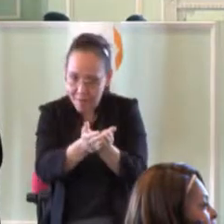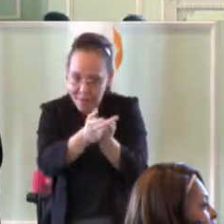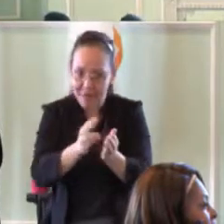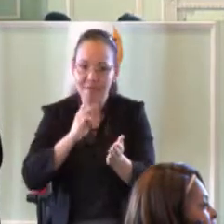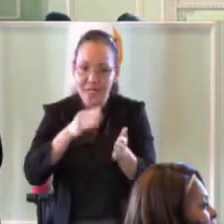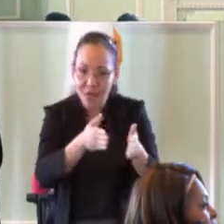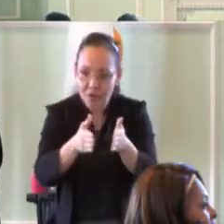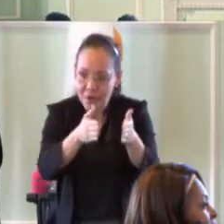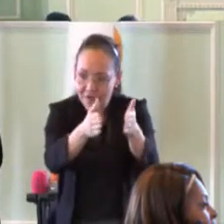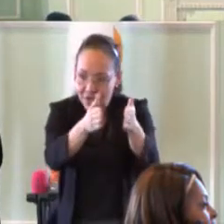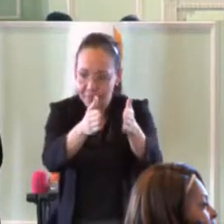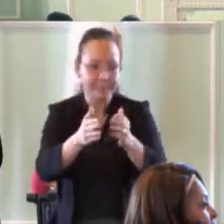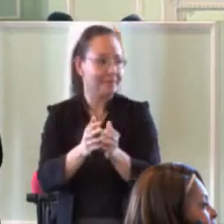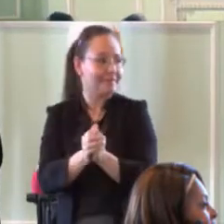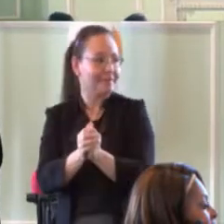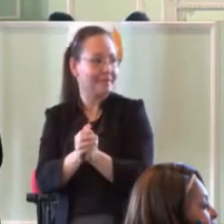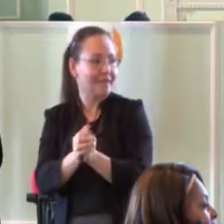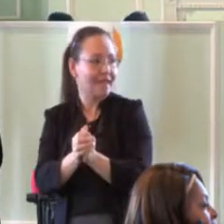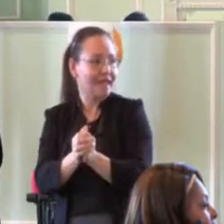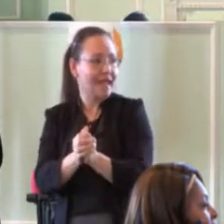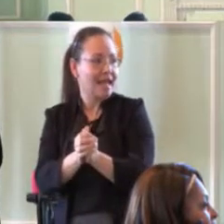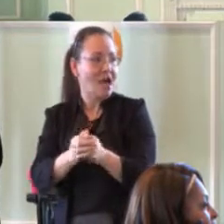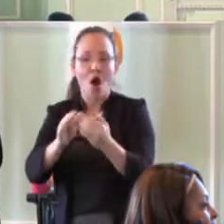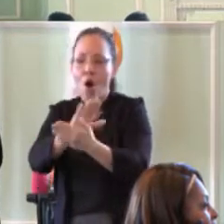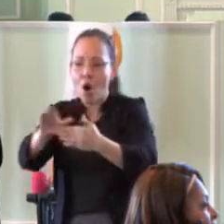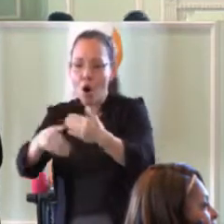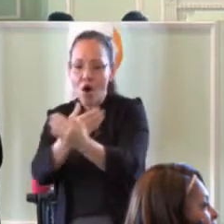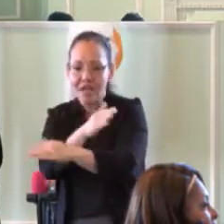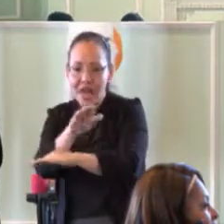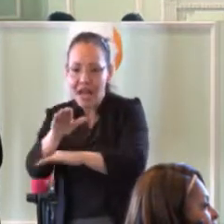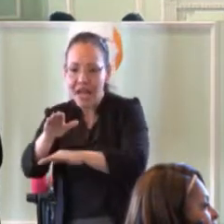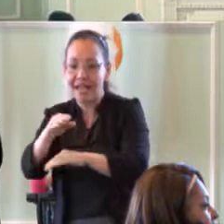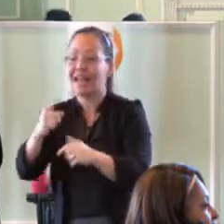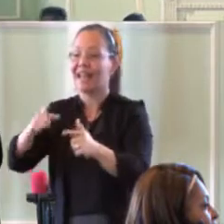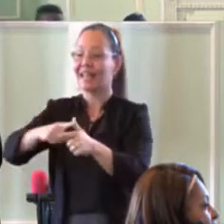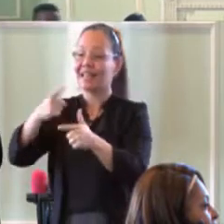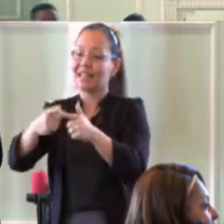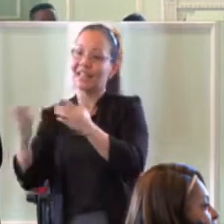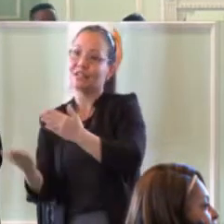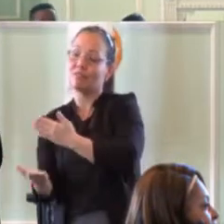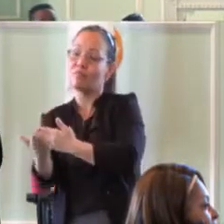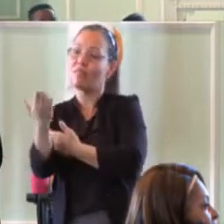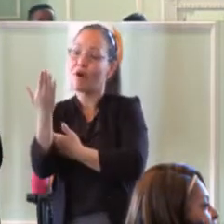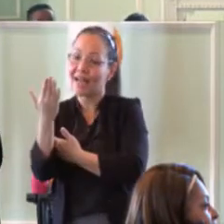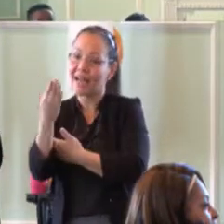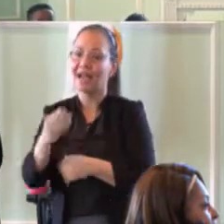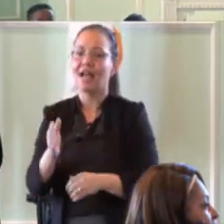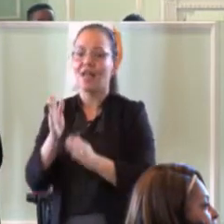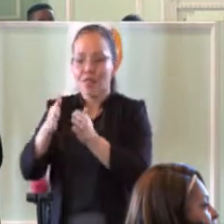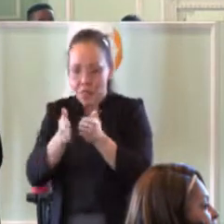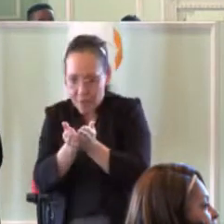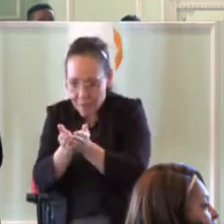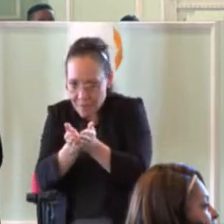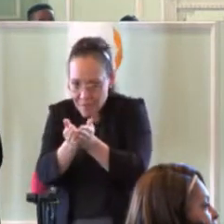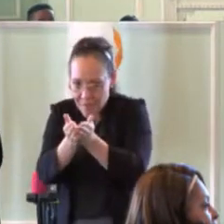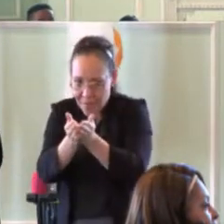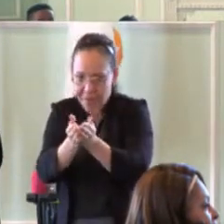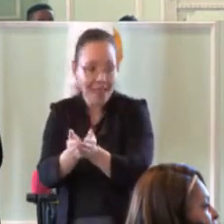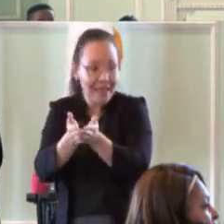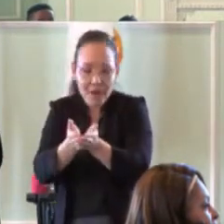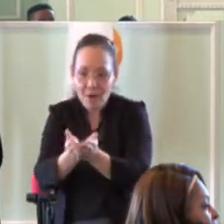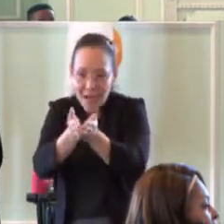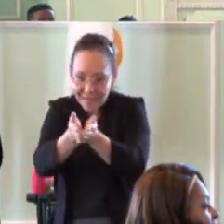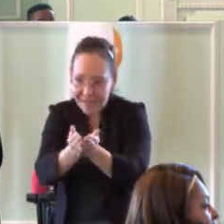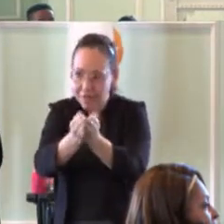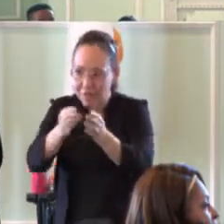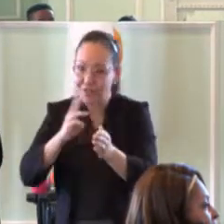Down the river, and all night. And the next morning, the basket was still floating down the river. Can you see the basket?